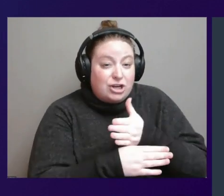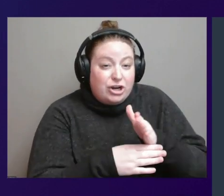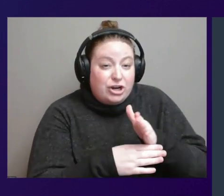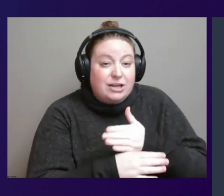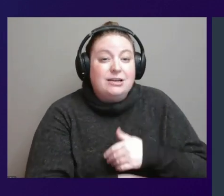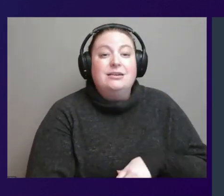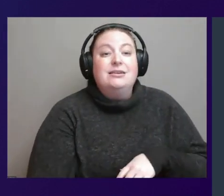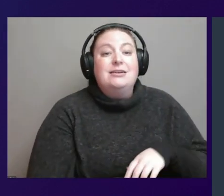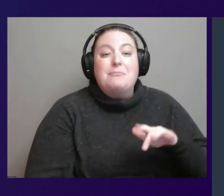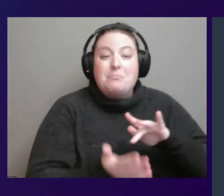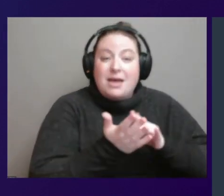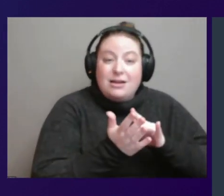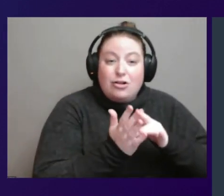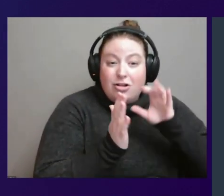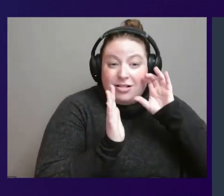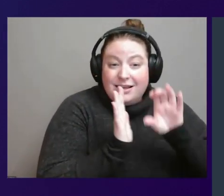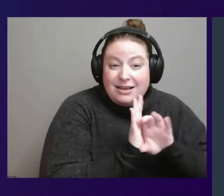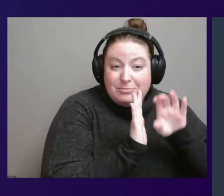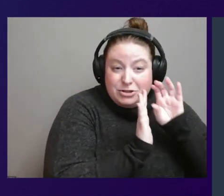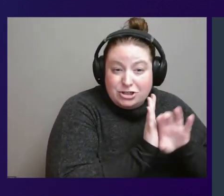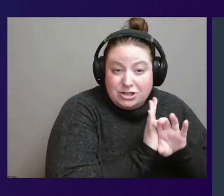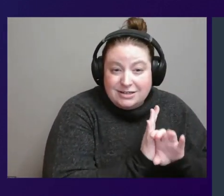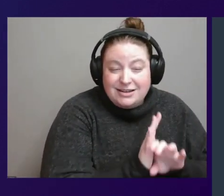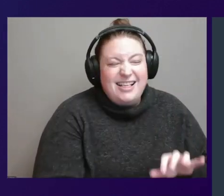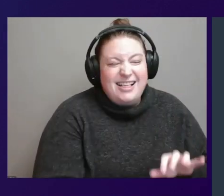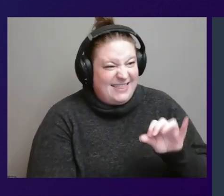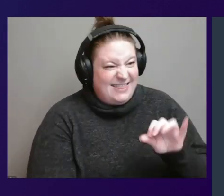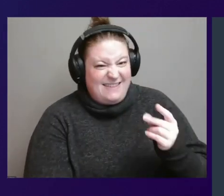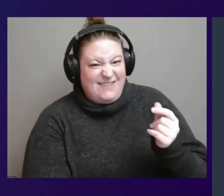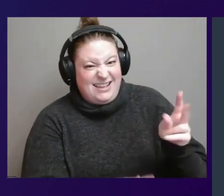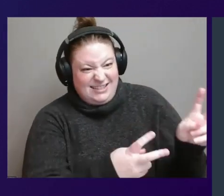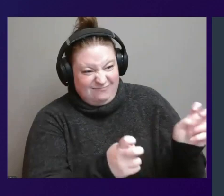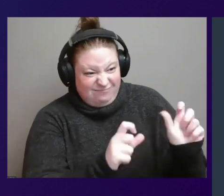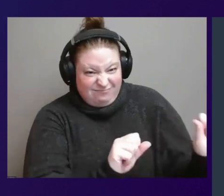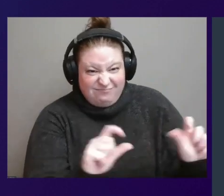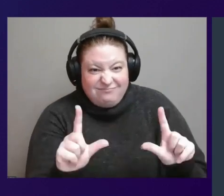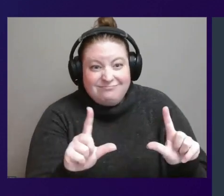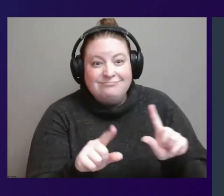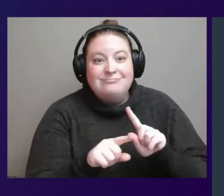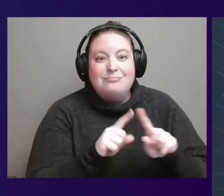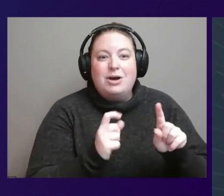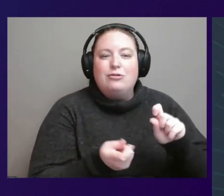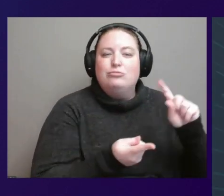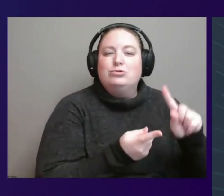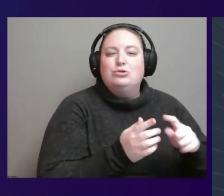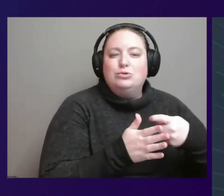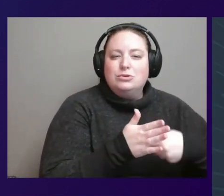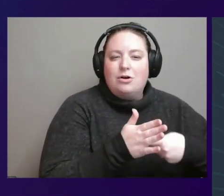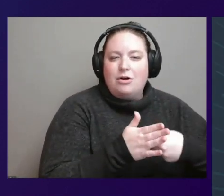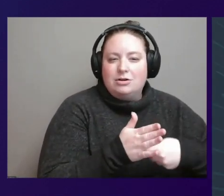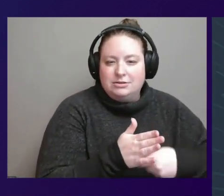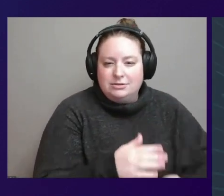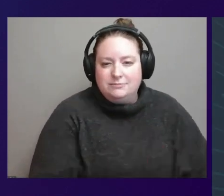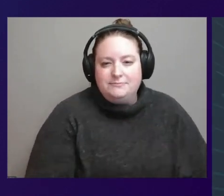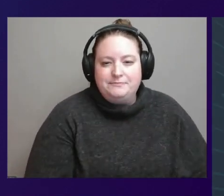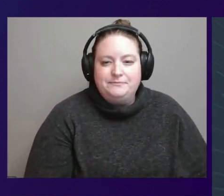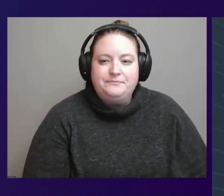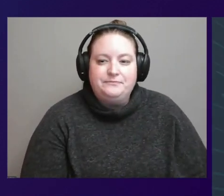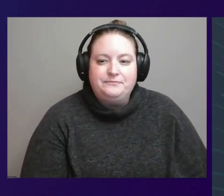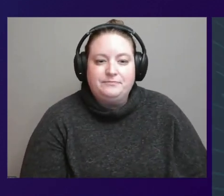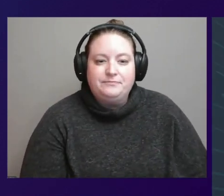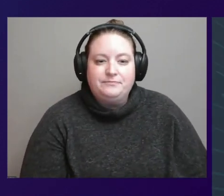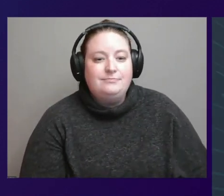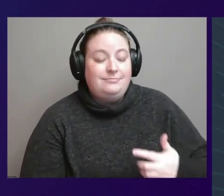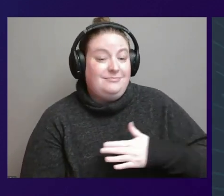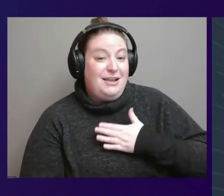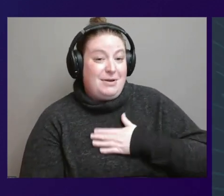it offers them that millisecond retrieval, but at an archive storage cost. I'm happy to share